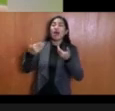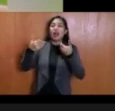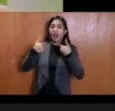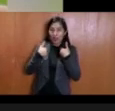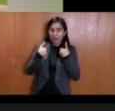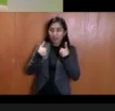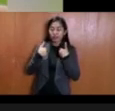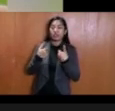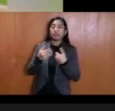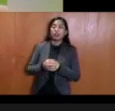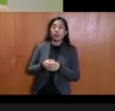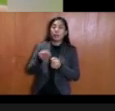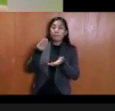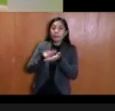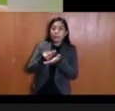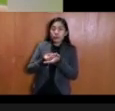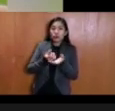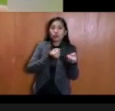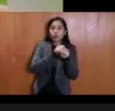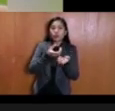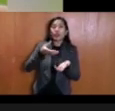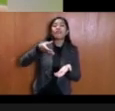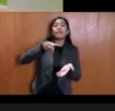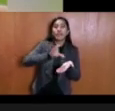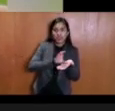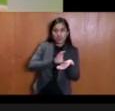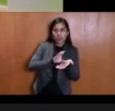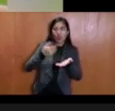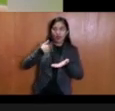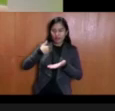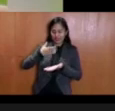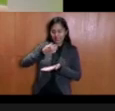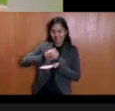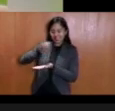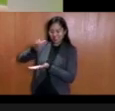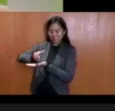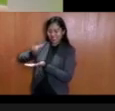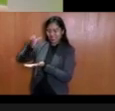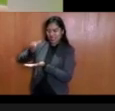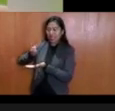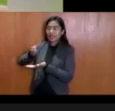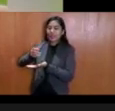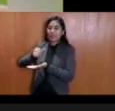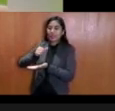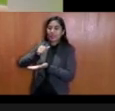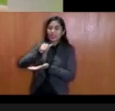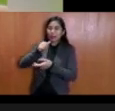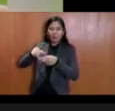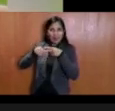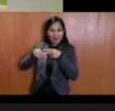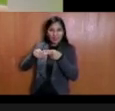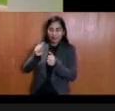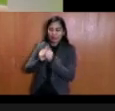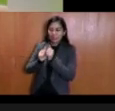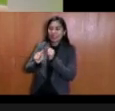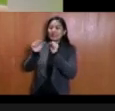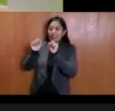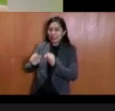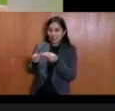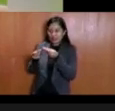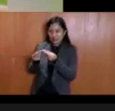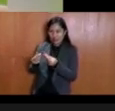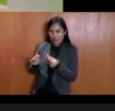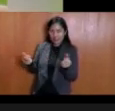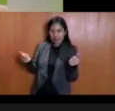sufficient investments R&D to have a packaging that decomposes for instance. And this is something that they